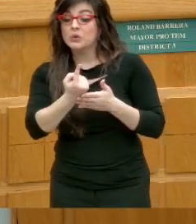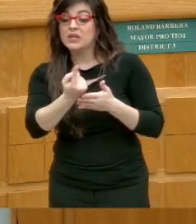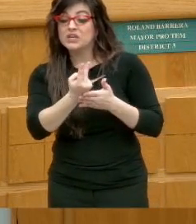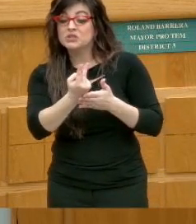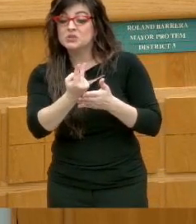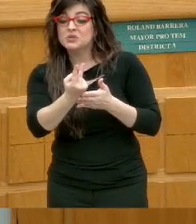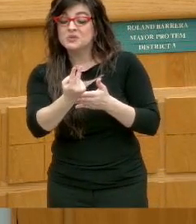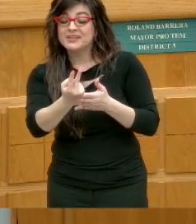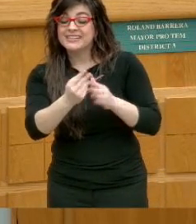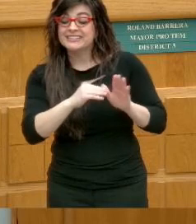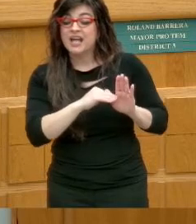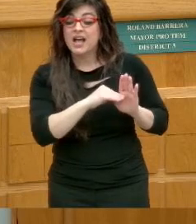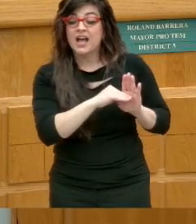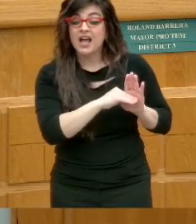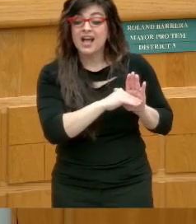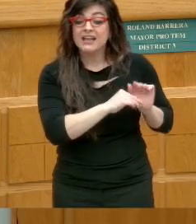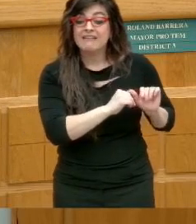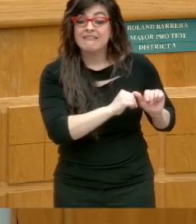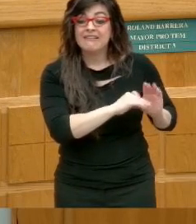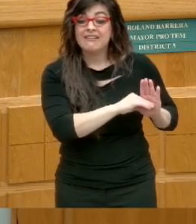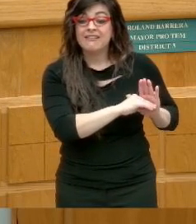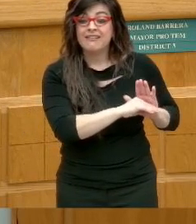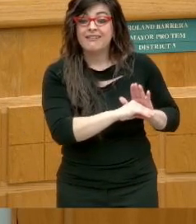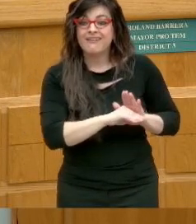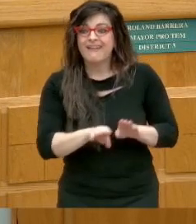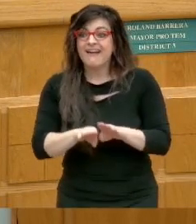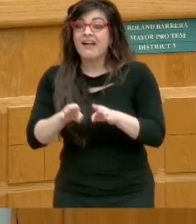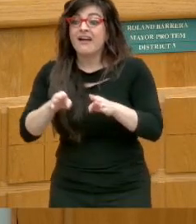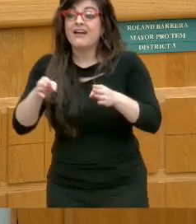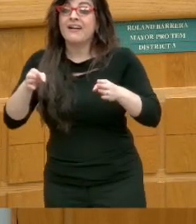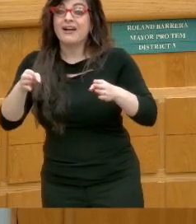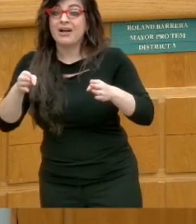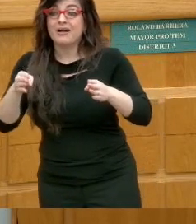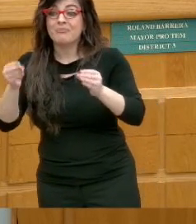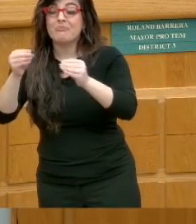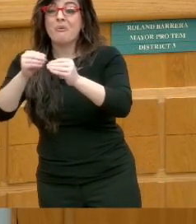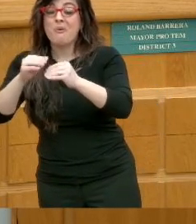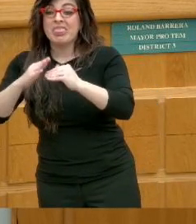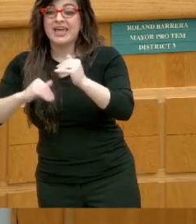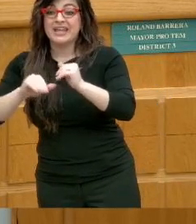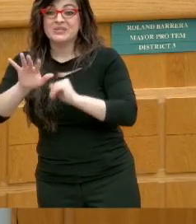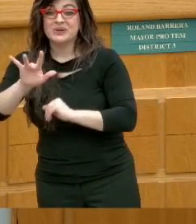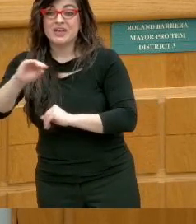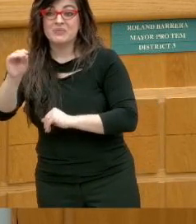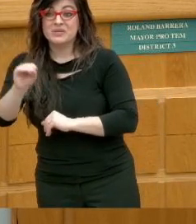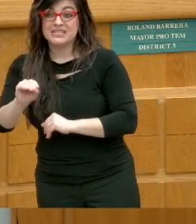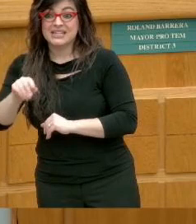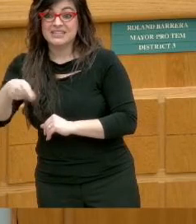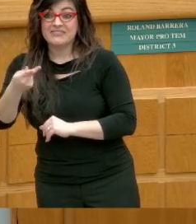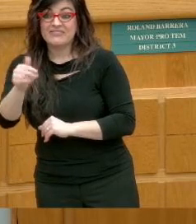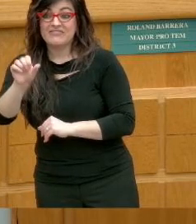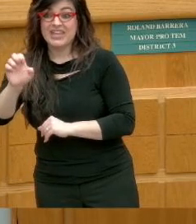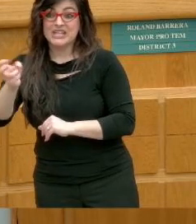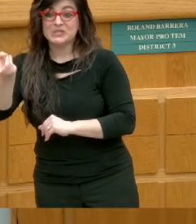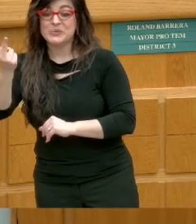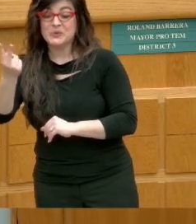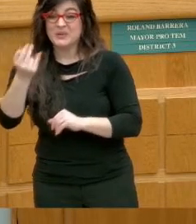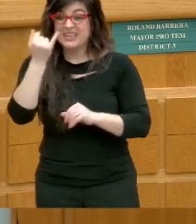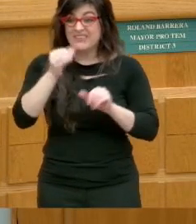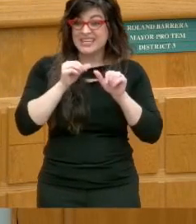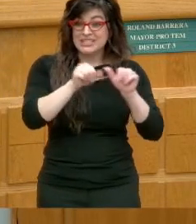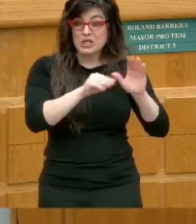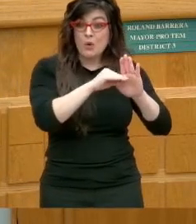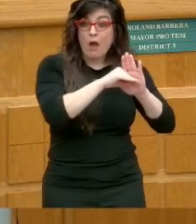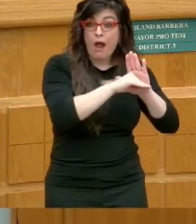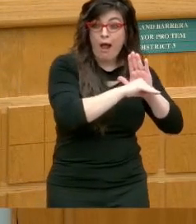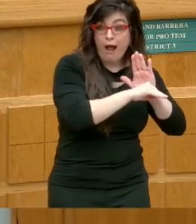2, and that goes to 50%, and then I would think shortly thereafter it would be just full-blown open. So that's what we're looking